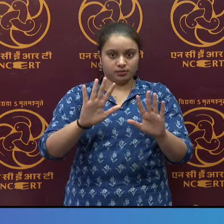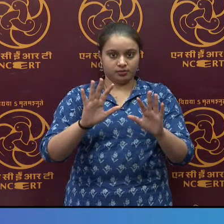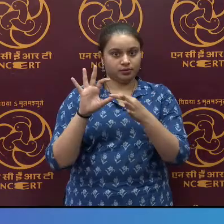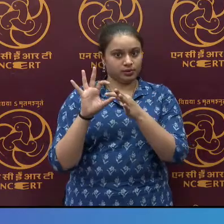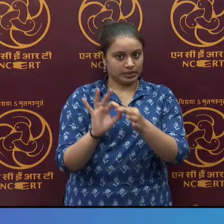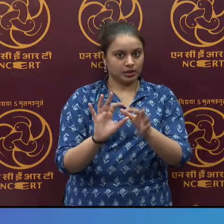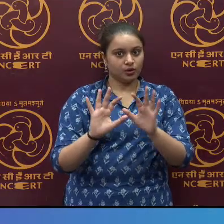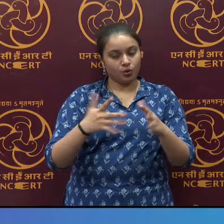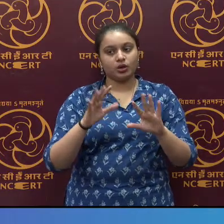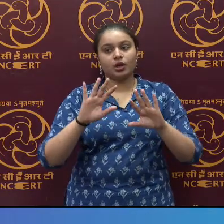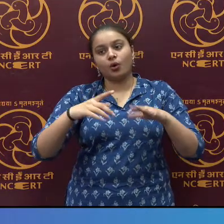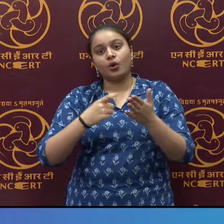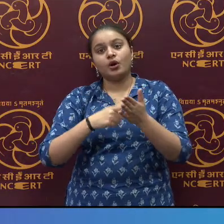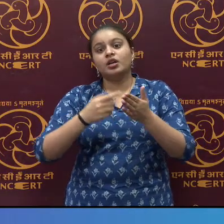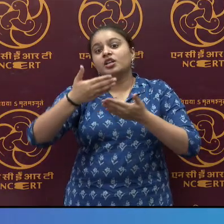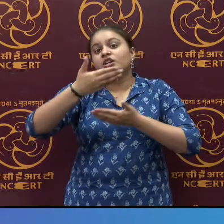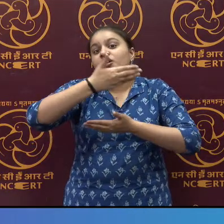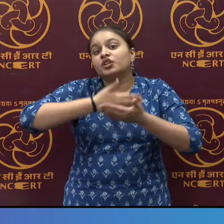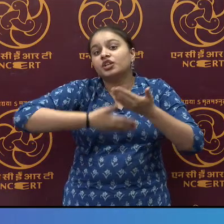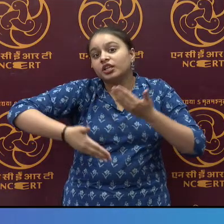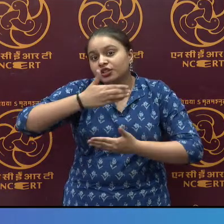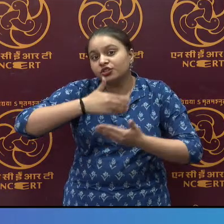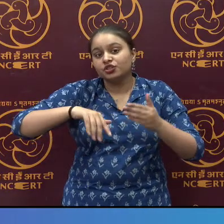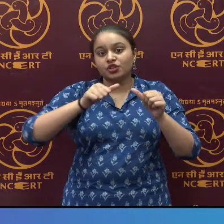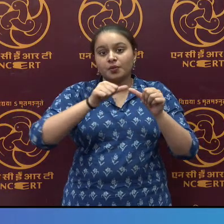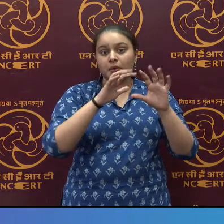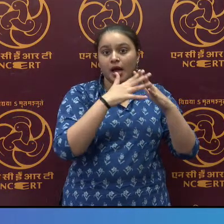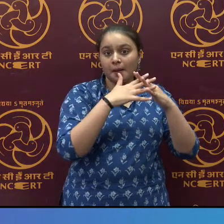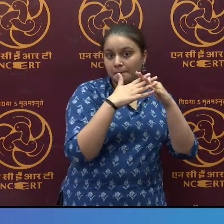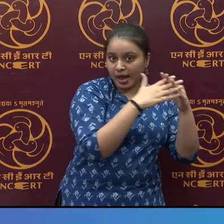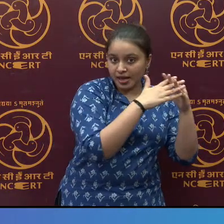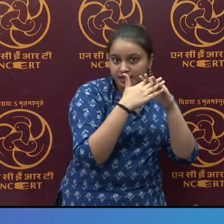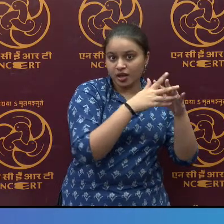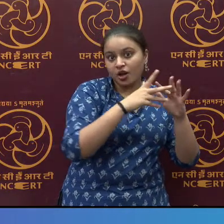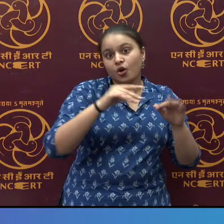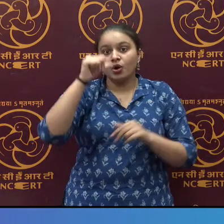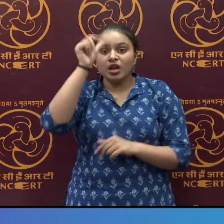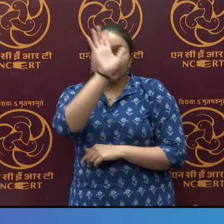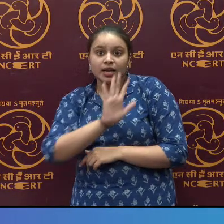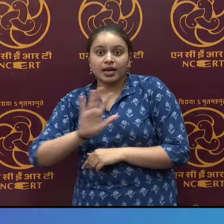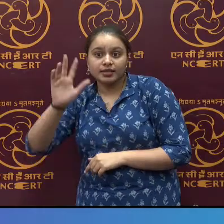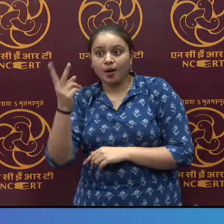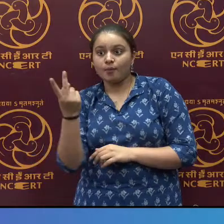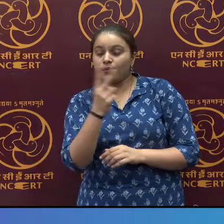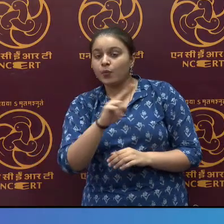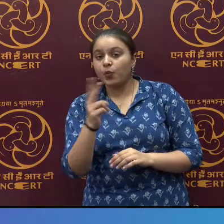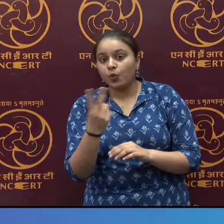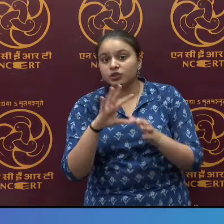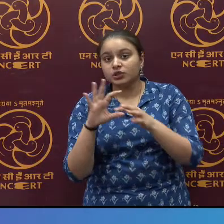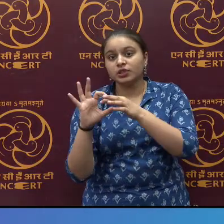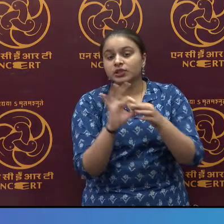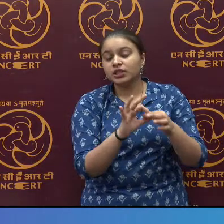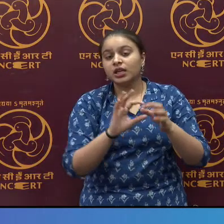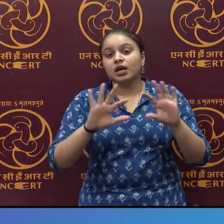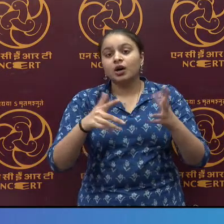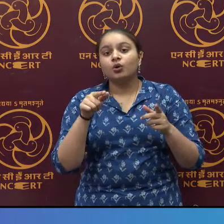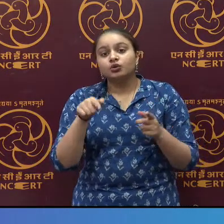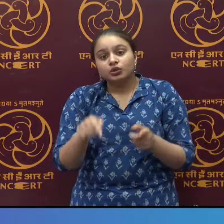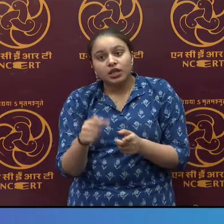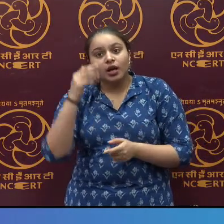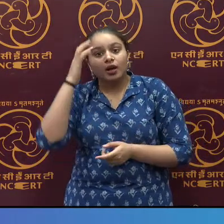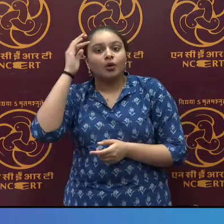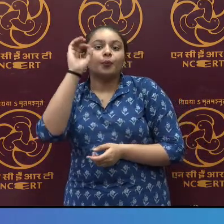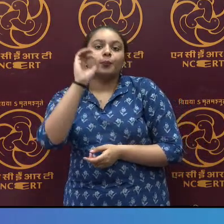talking about relationship between America and India, then we can talk about a lot of things. So the purpose